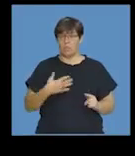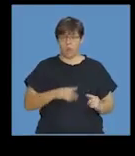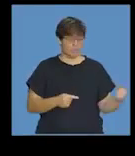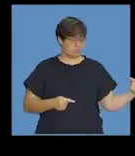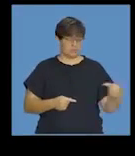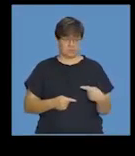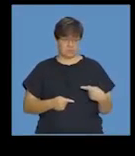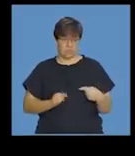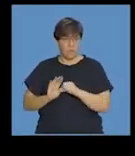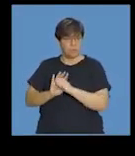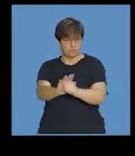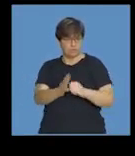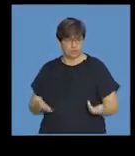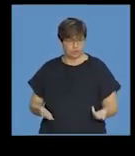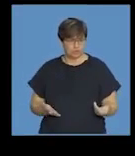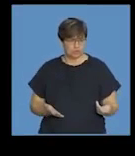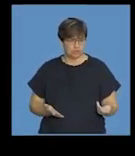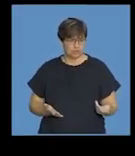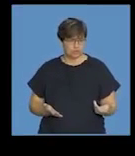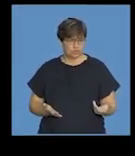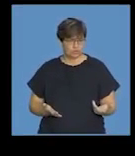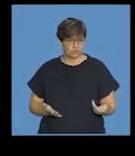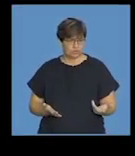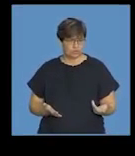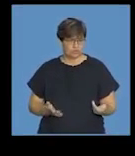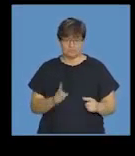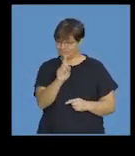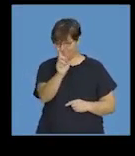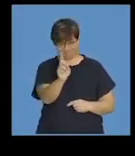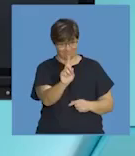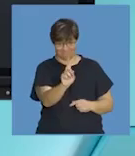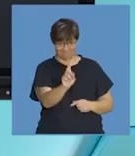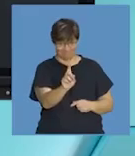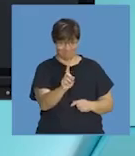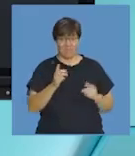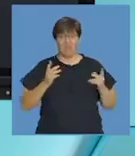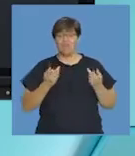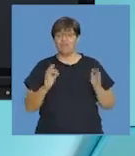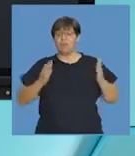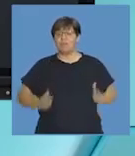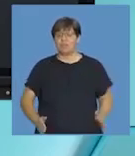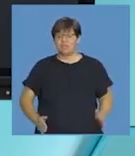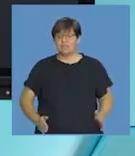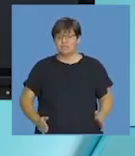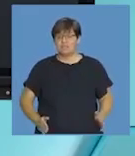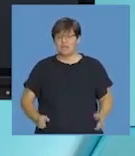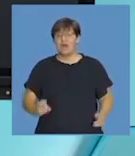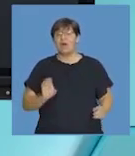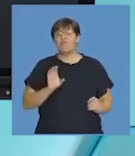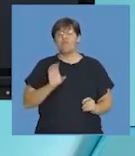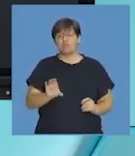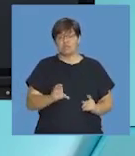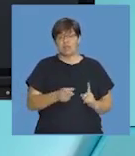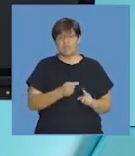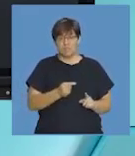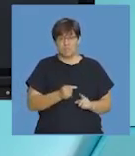here because it's pushing. But free body diagram, the forces must